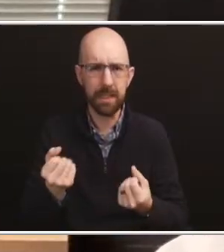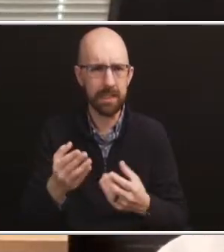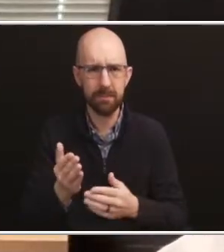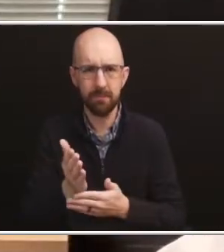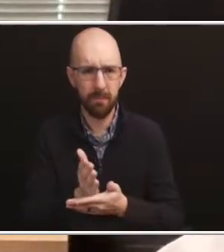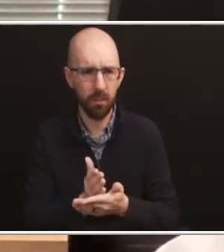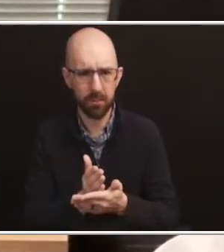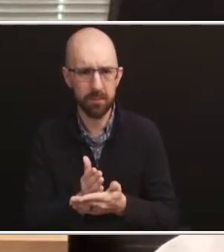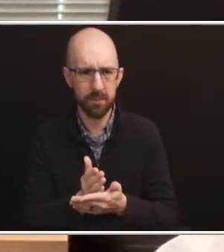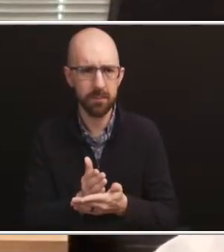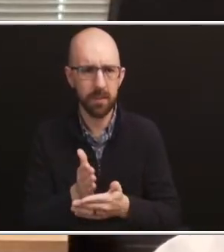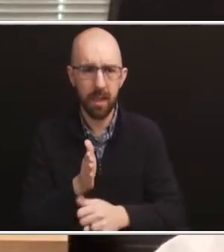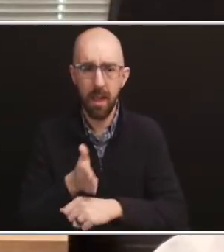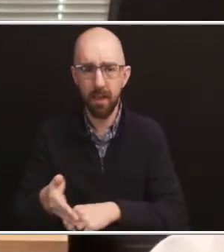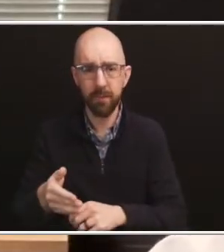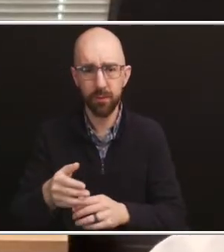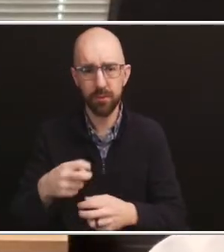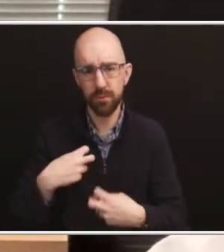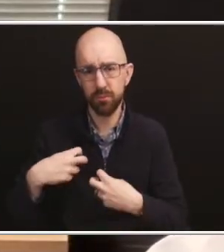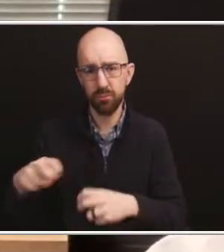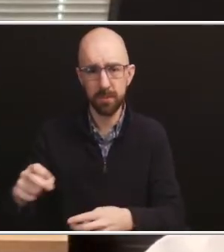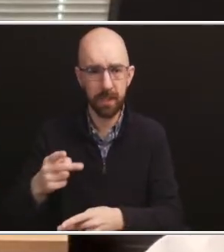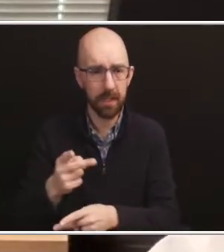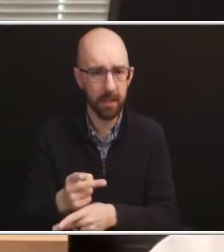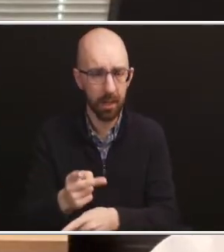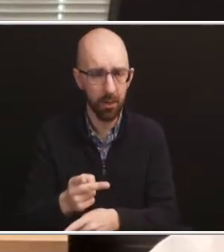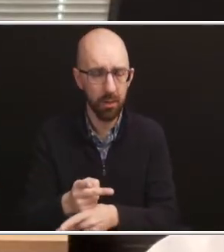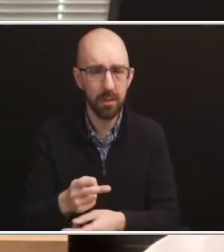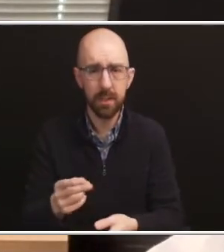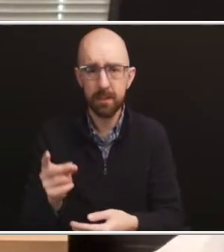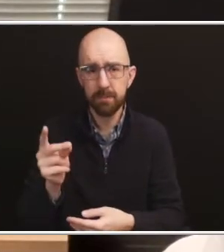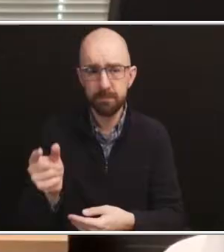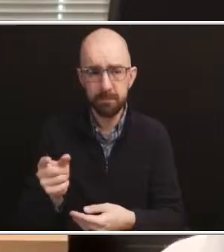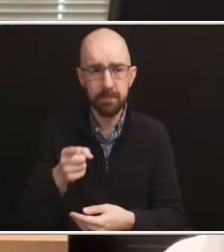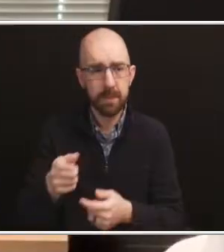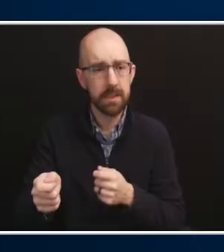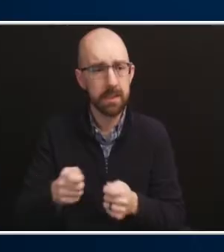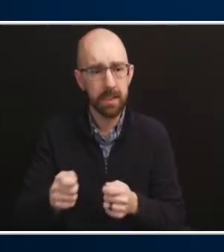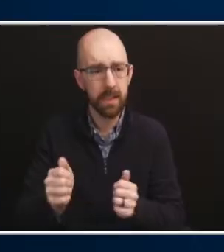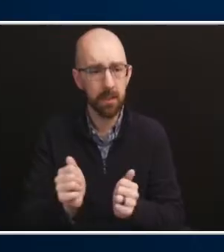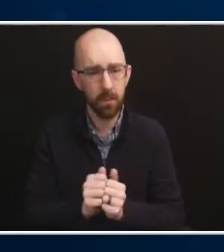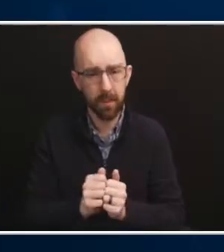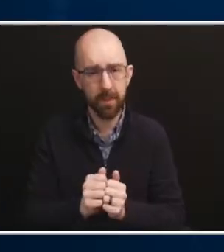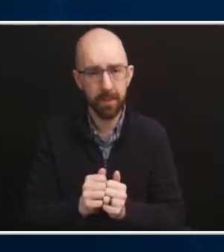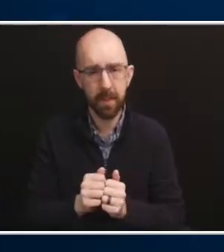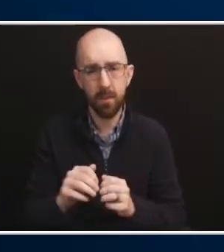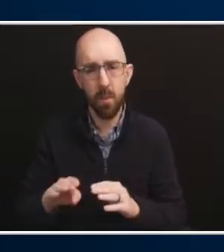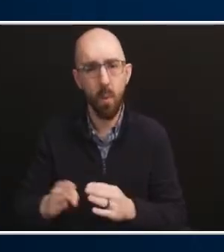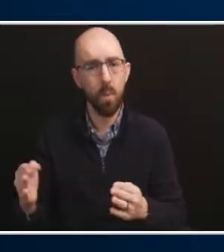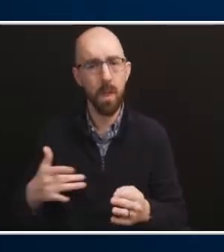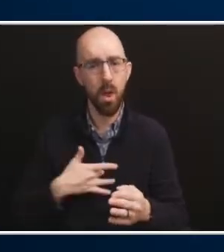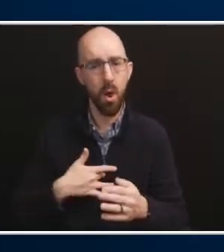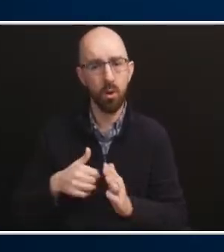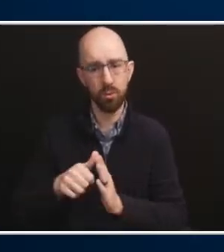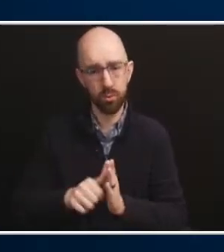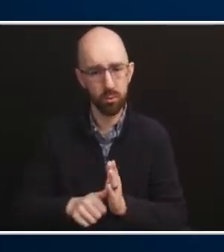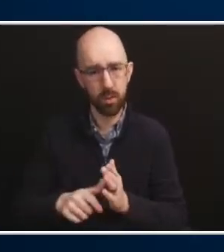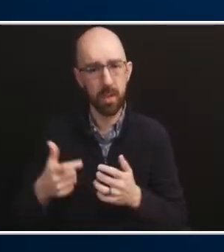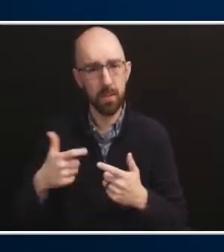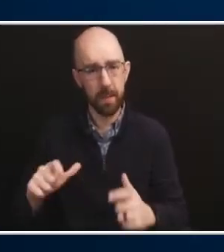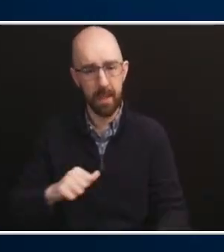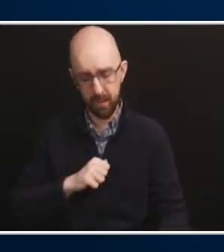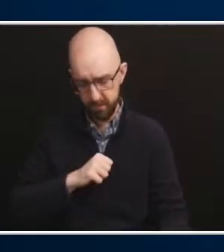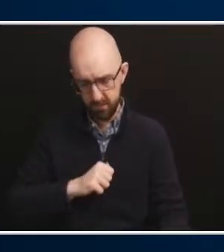the post transplant care. Immediately you're dealing with open heart surgery. So you have a big open, scar